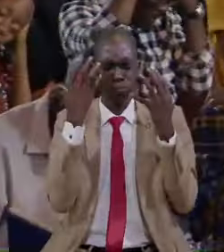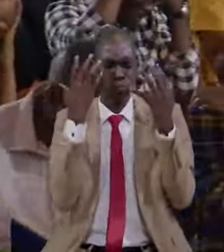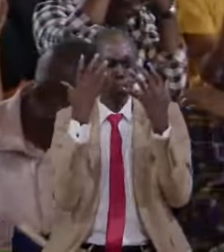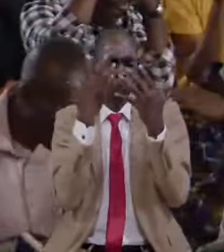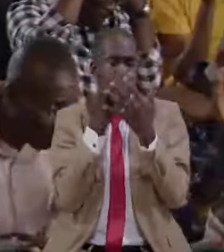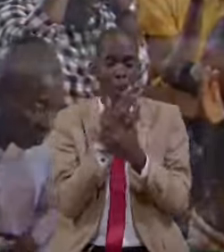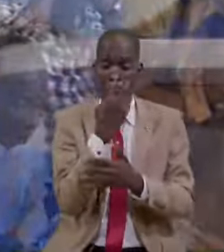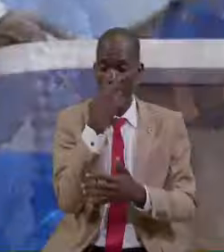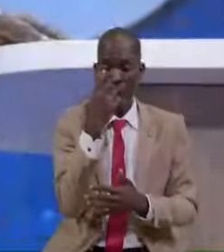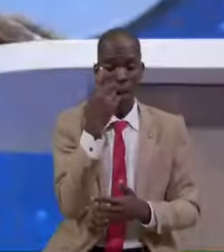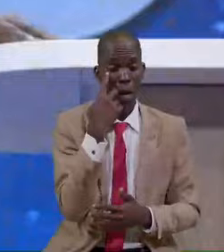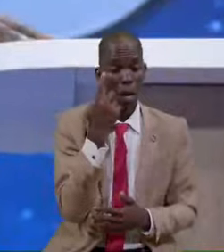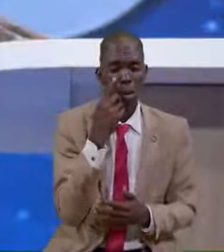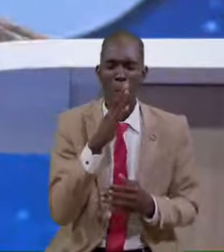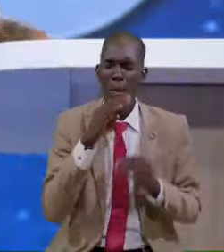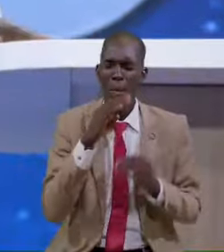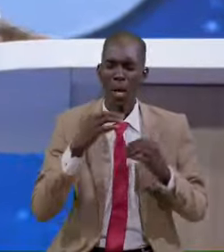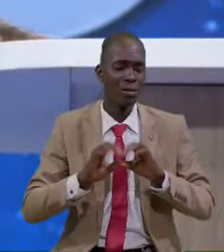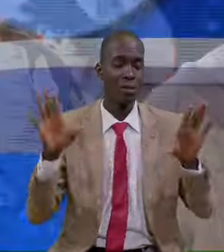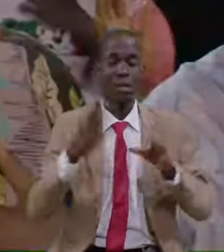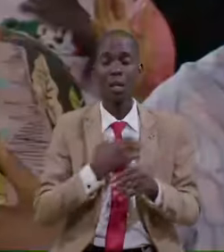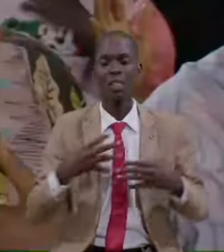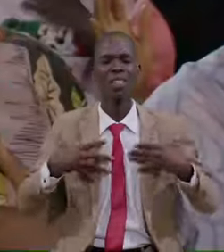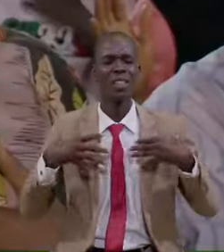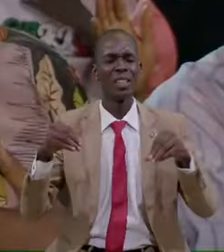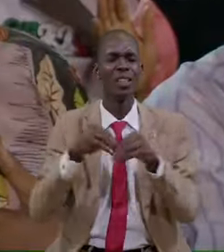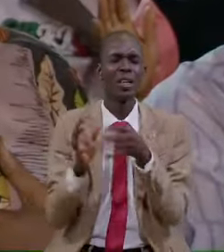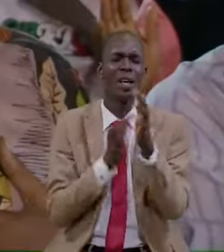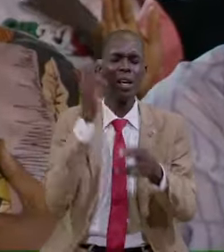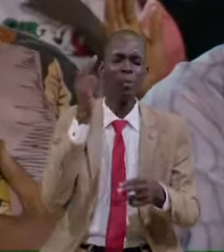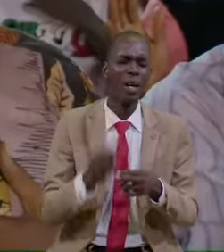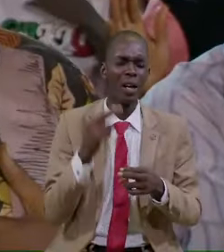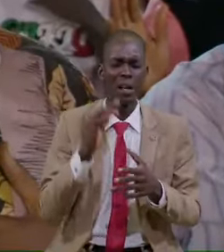eyes, be healed in Jesus' name.